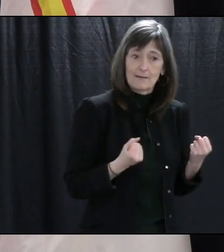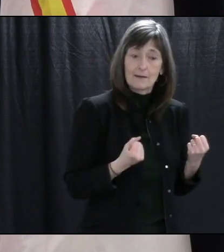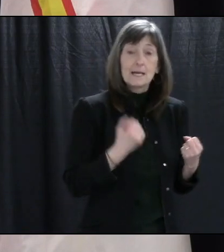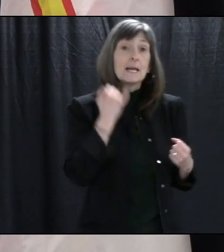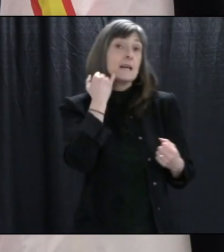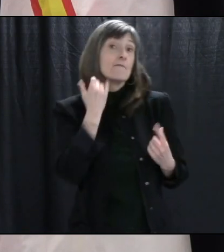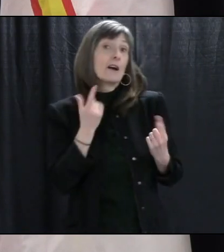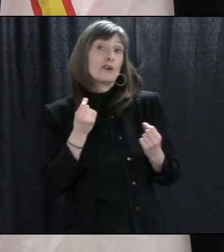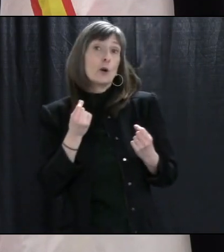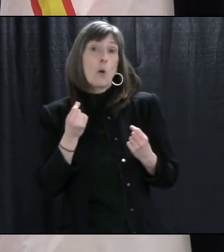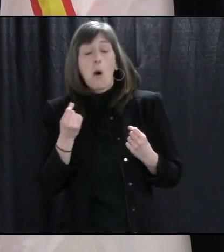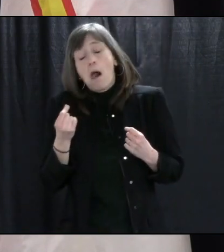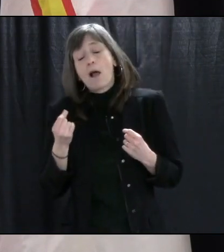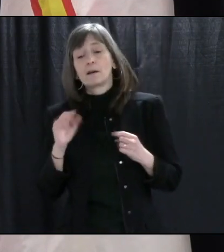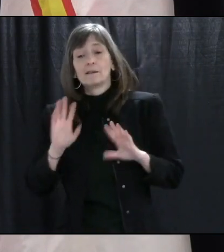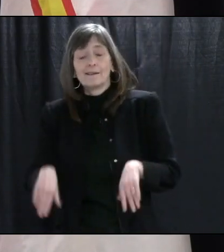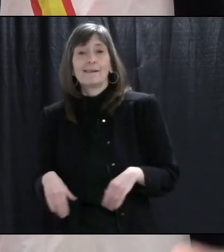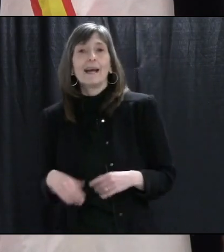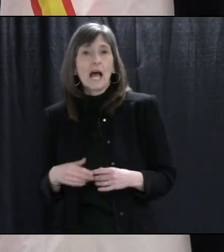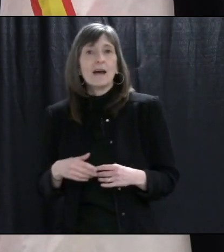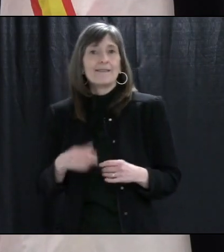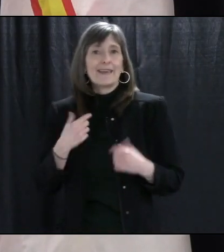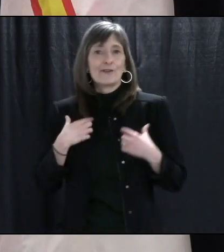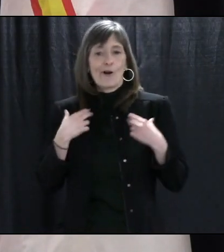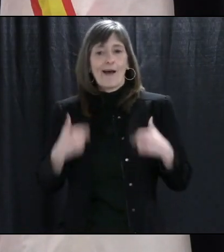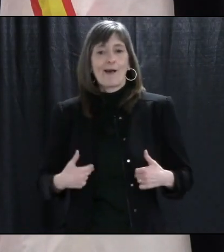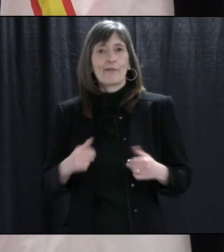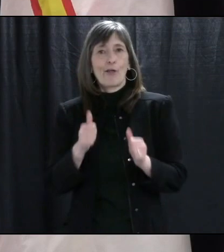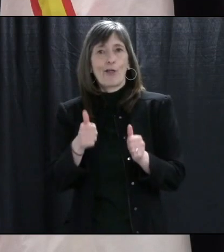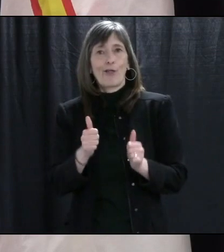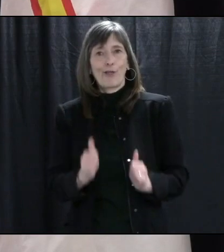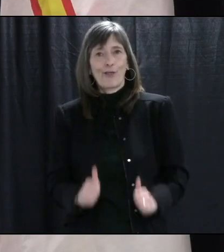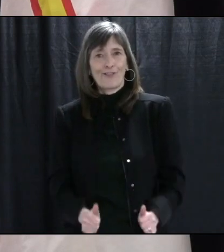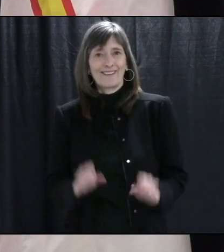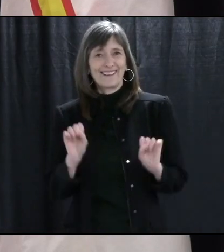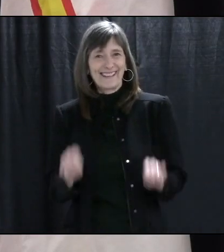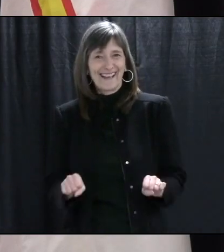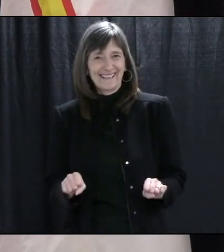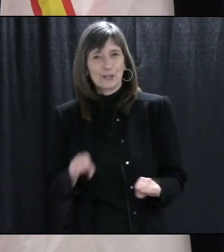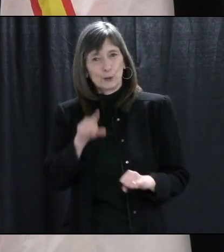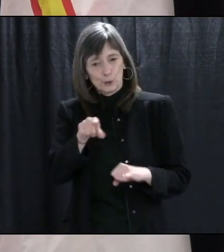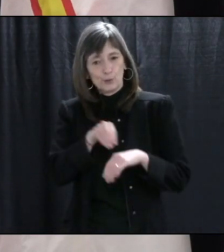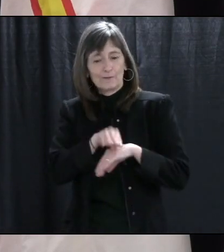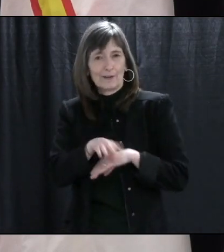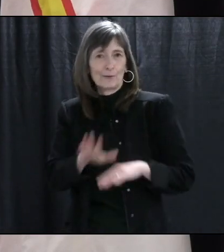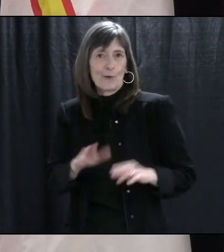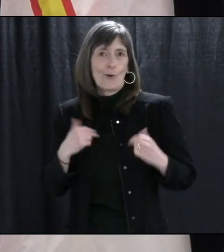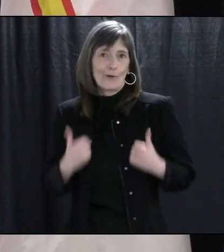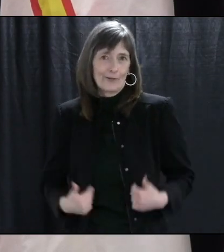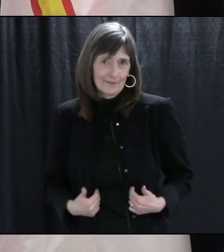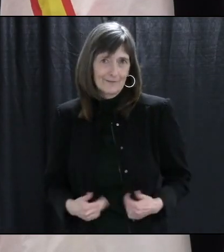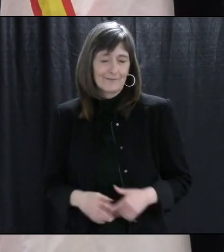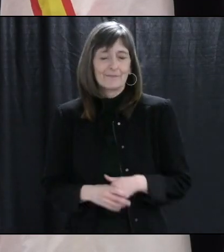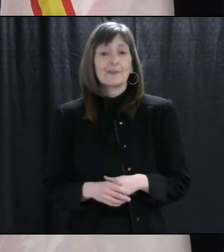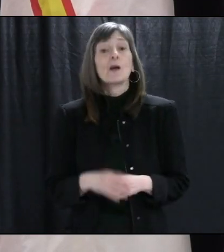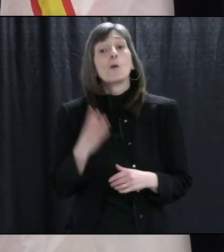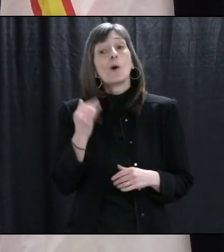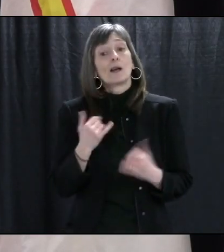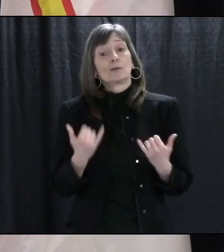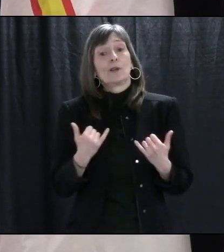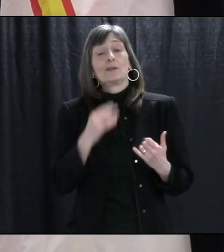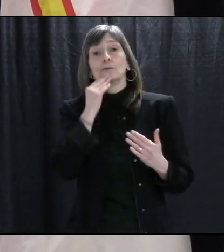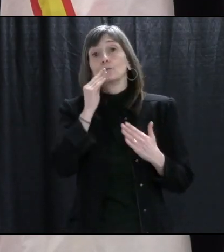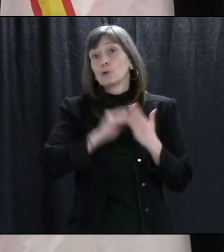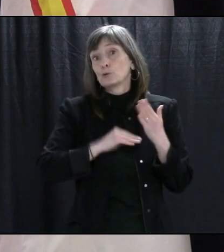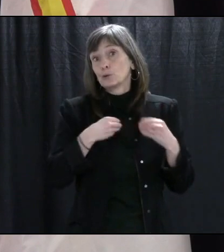away from it. That's why we are introducing additional measures, giving grocery stores, as an example,